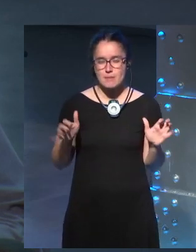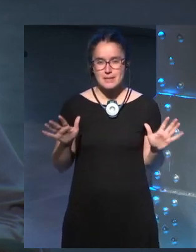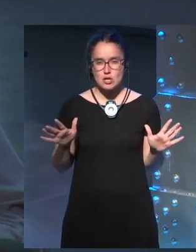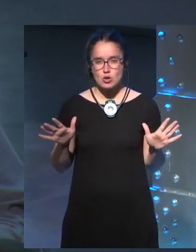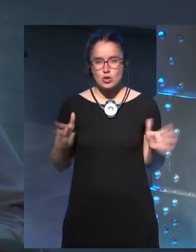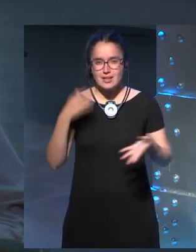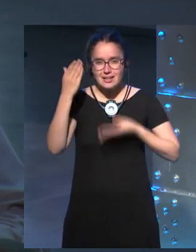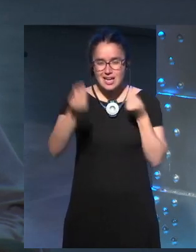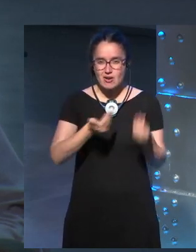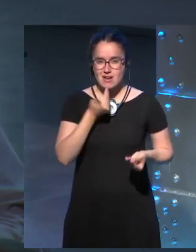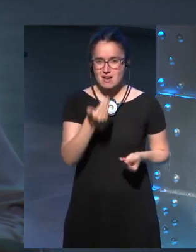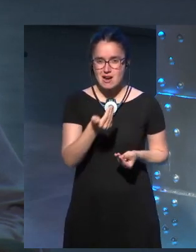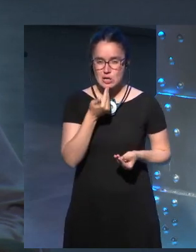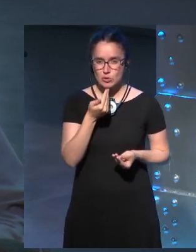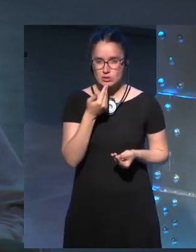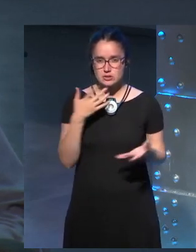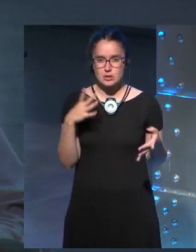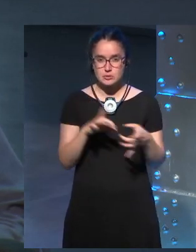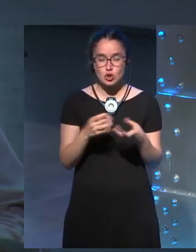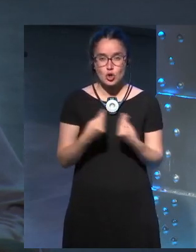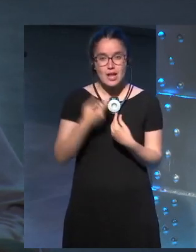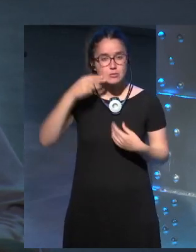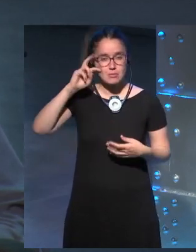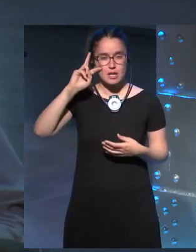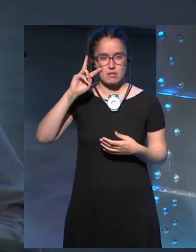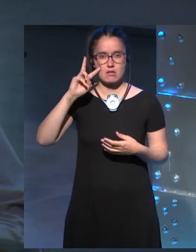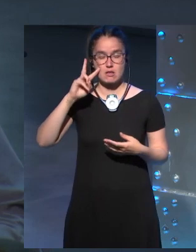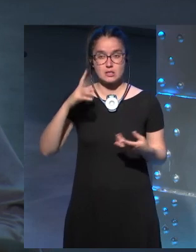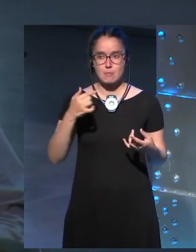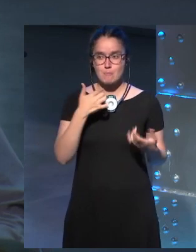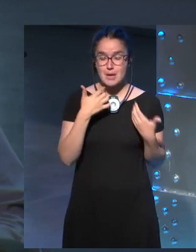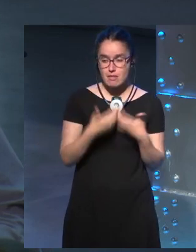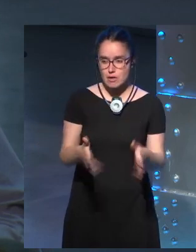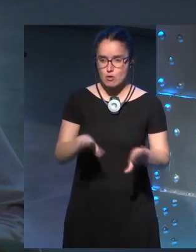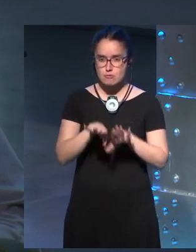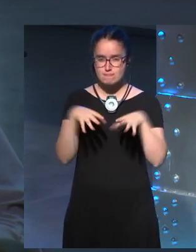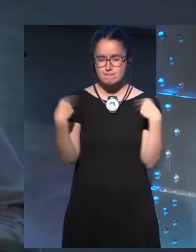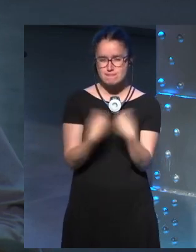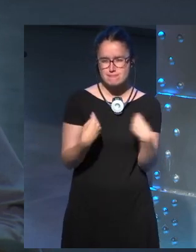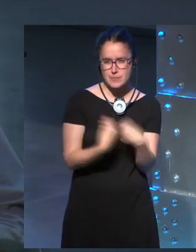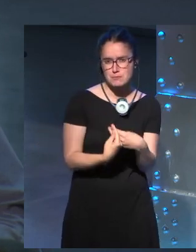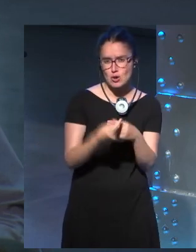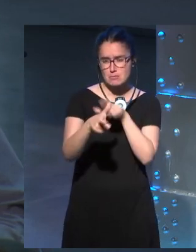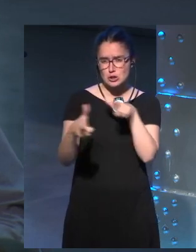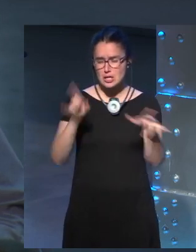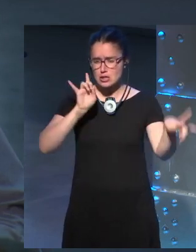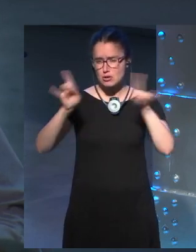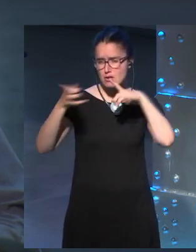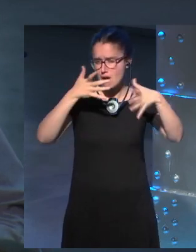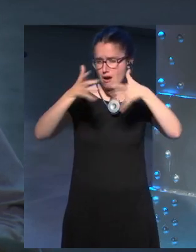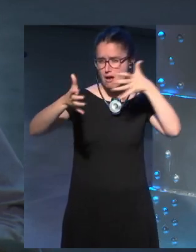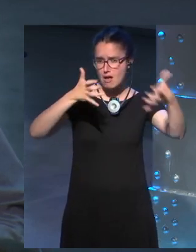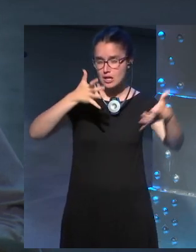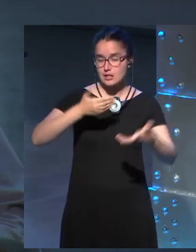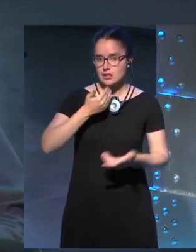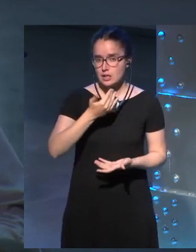something about the experience of being lost in a crowd and lost in sound, and song,